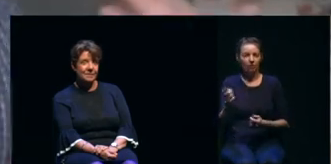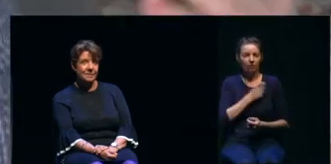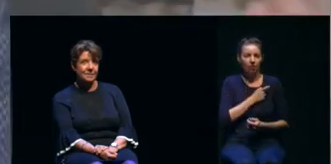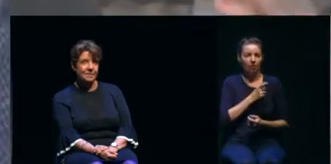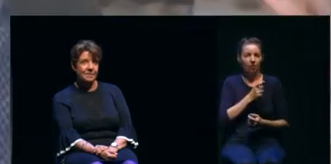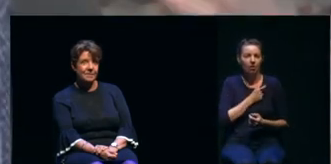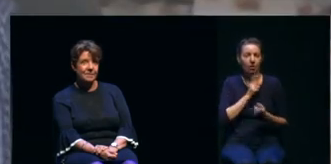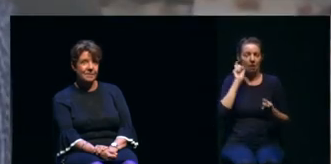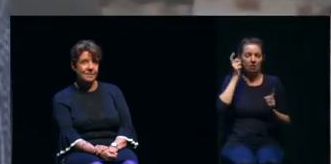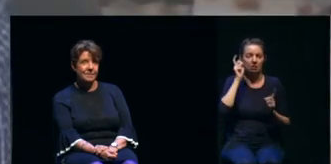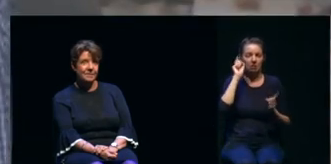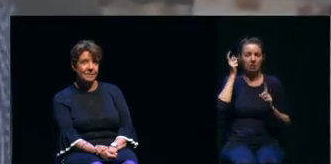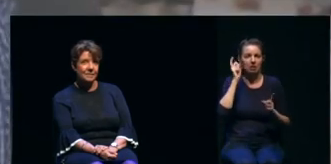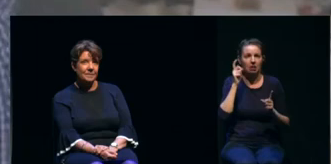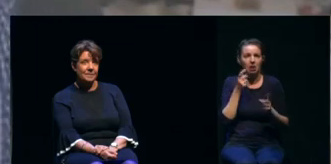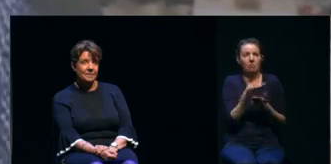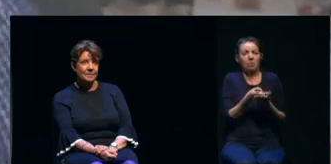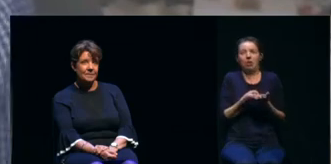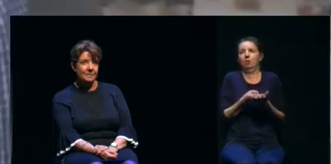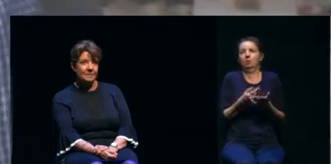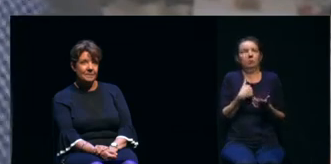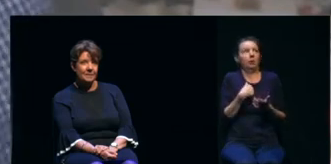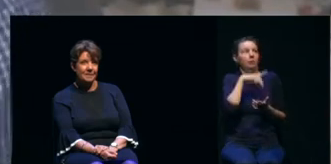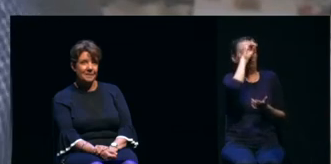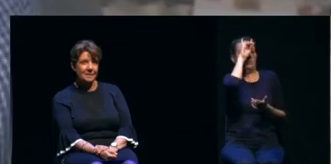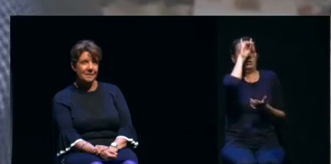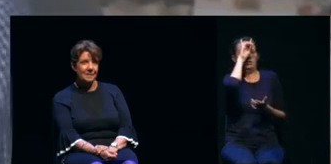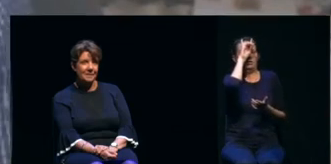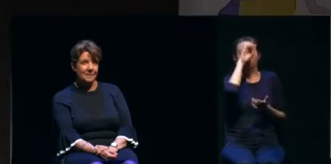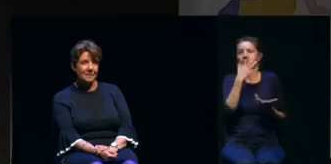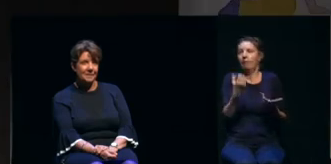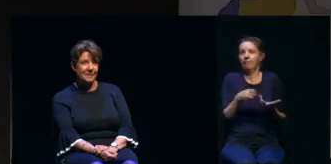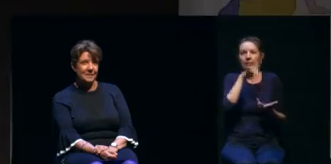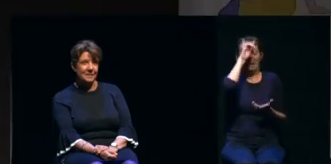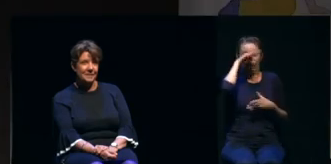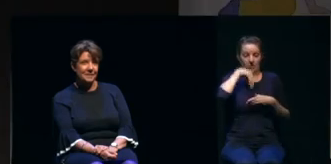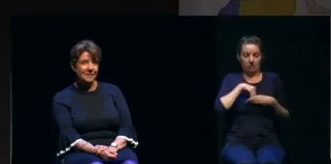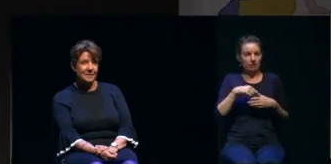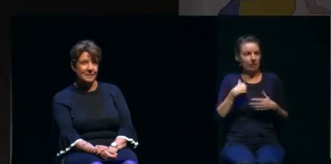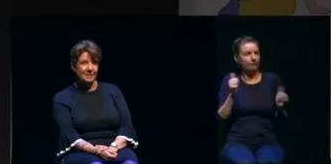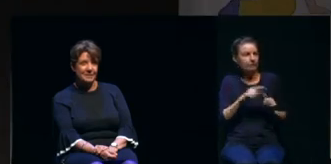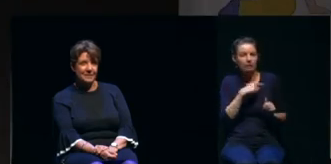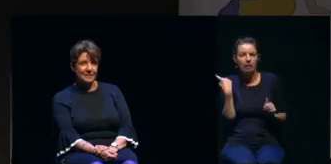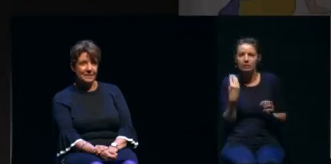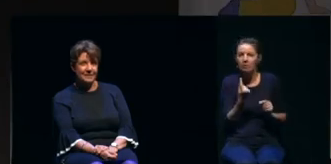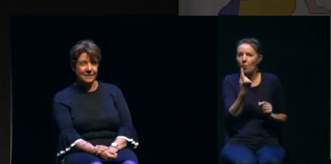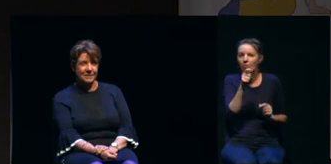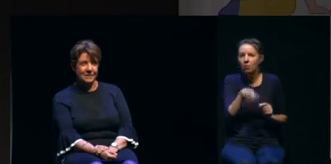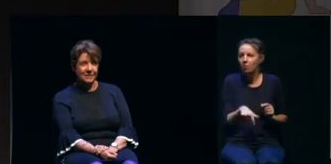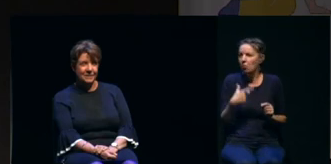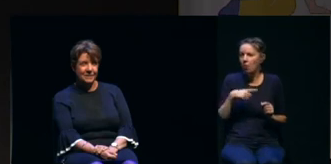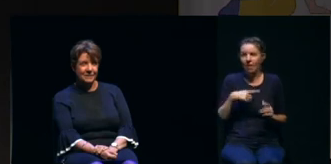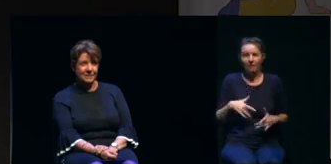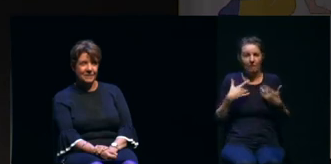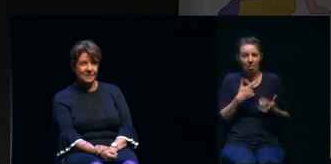like literally lying on the bed going, am I the devil? Is the devil in me? Have I killed someone last night? Why do I feel so bad? I would